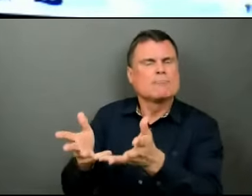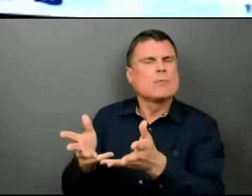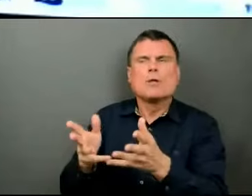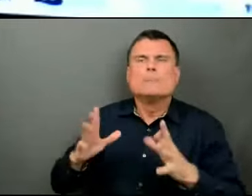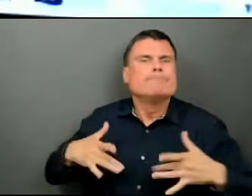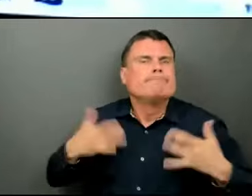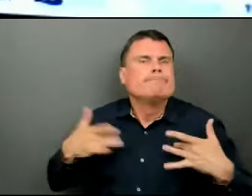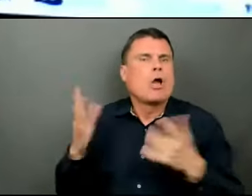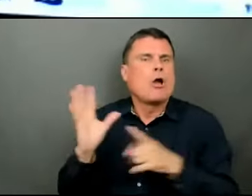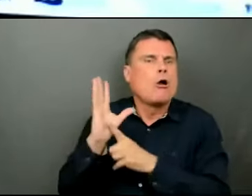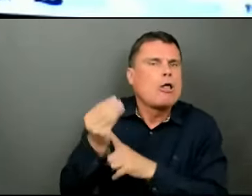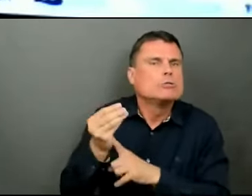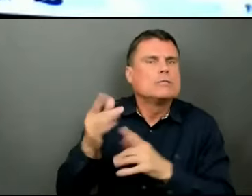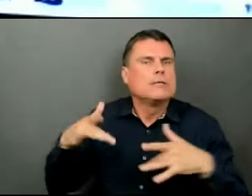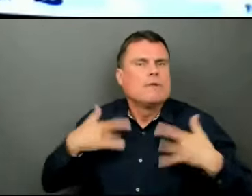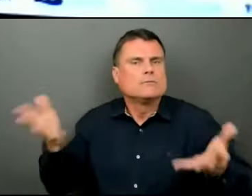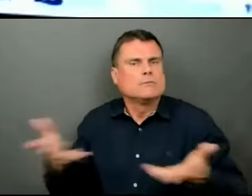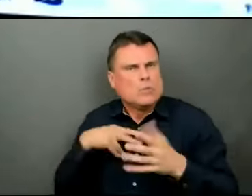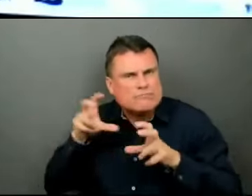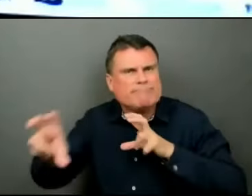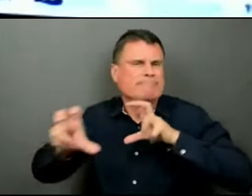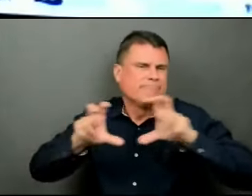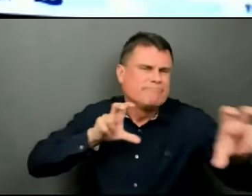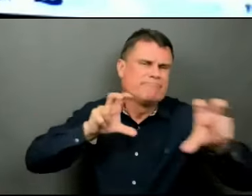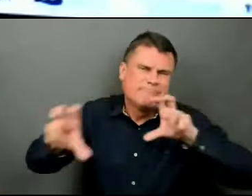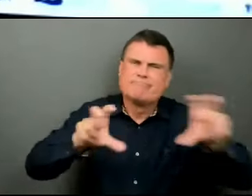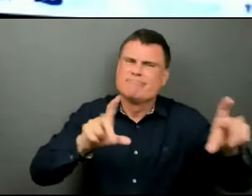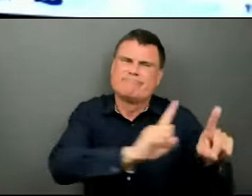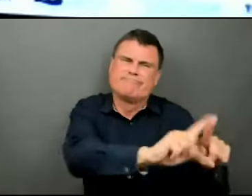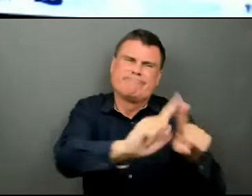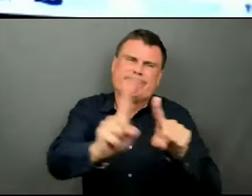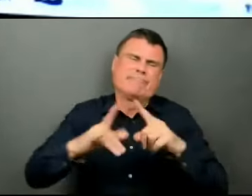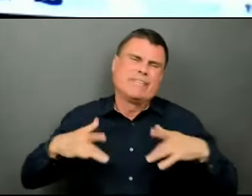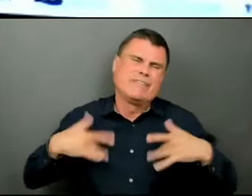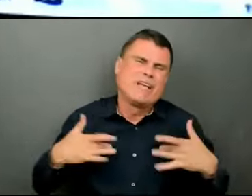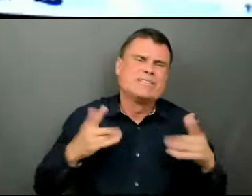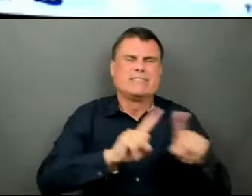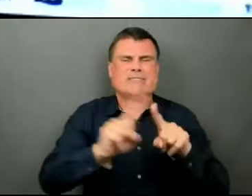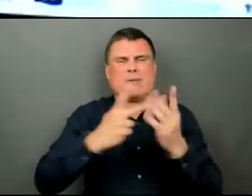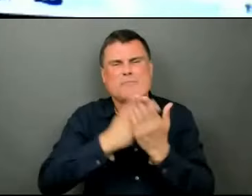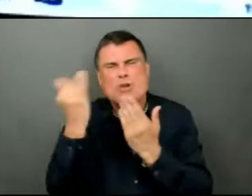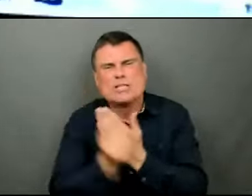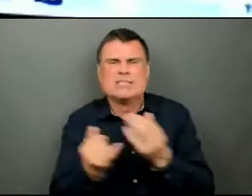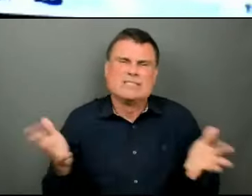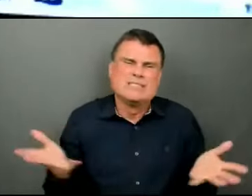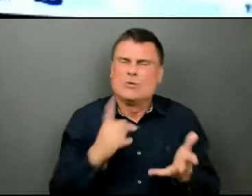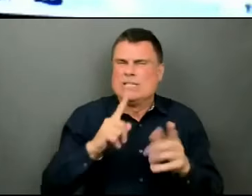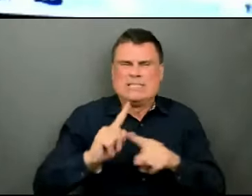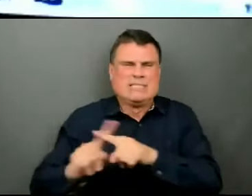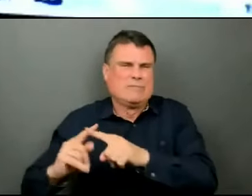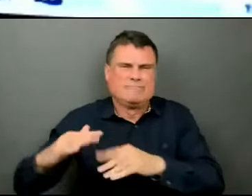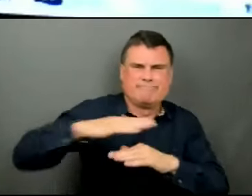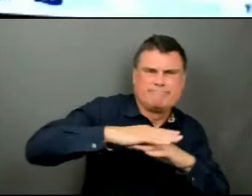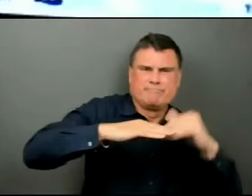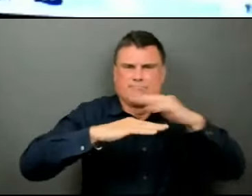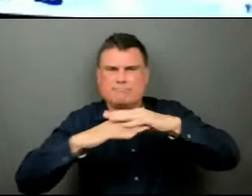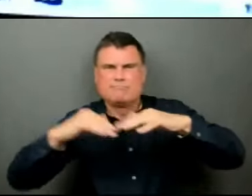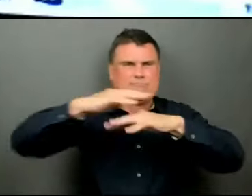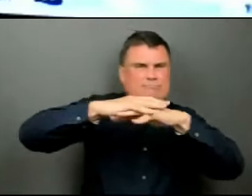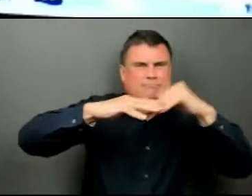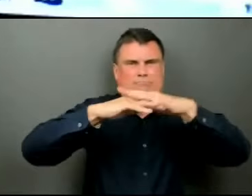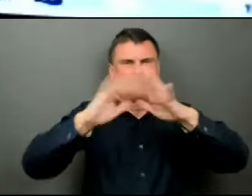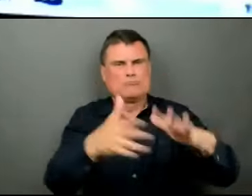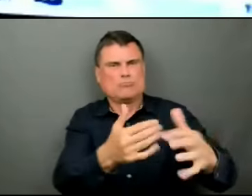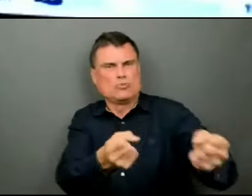Massive investments in clean infrastructure that will make a huge difference that will help tackle climate change, but